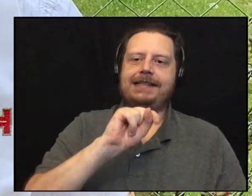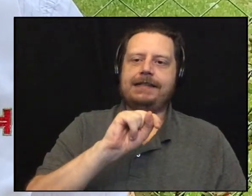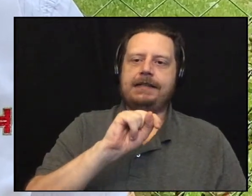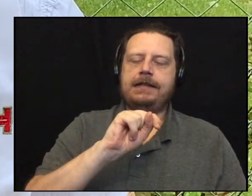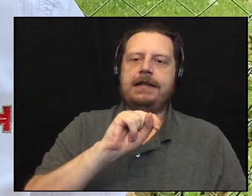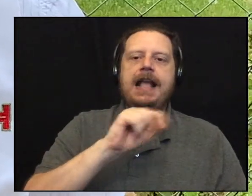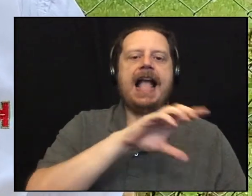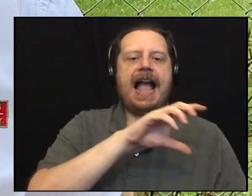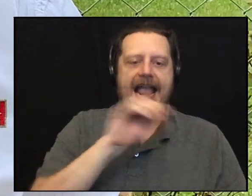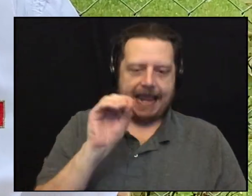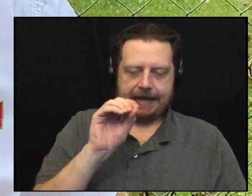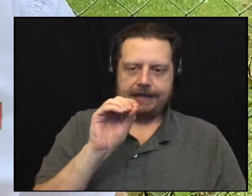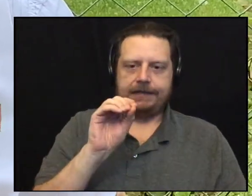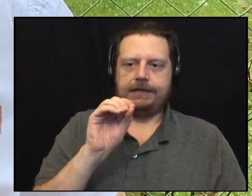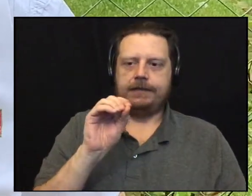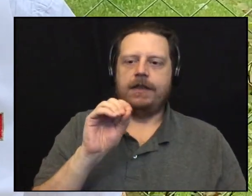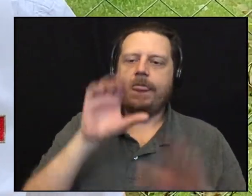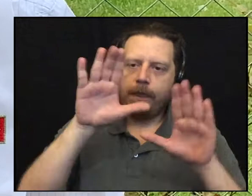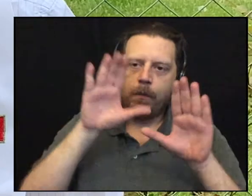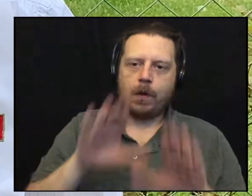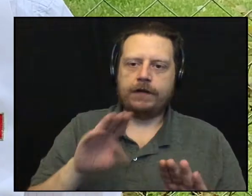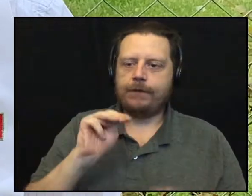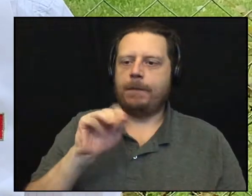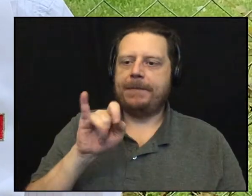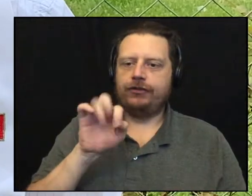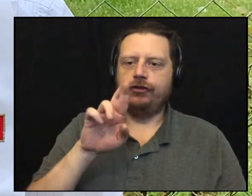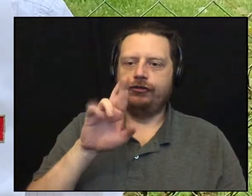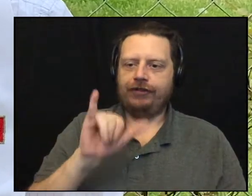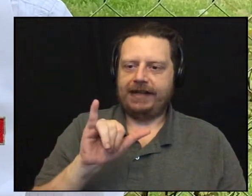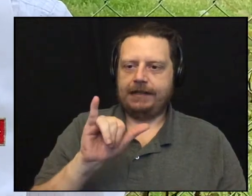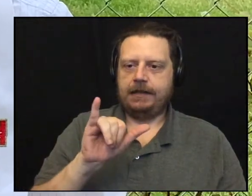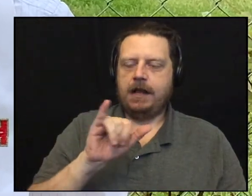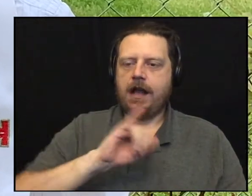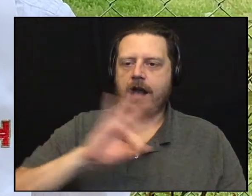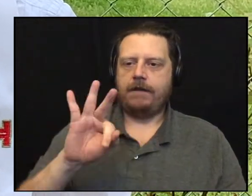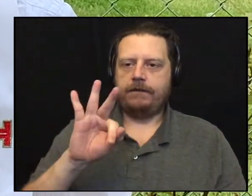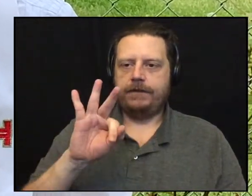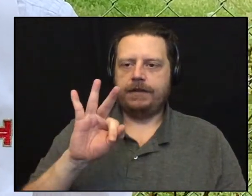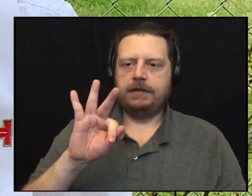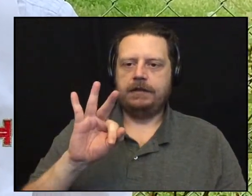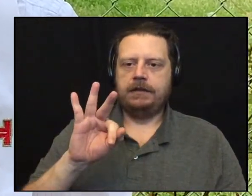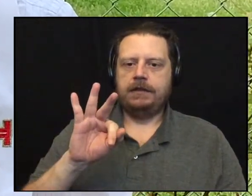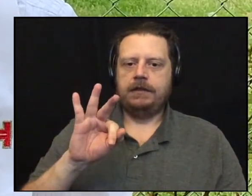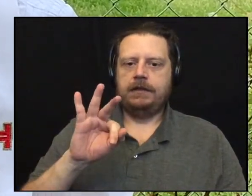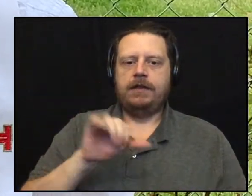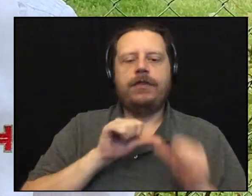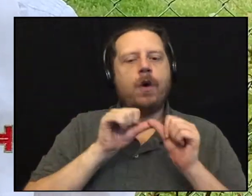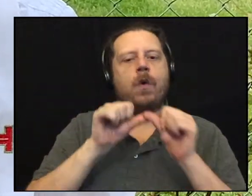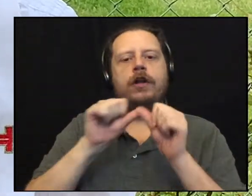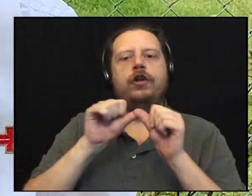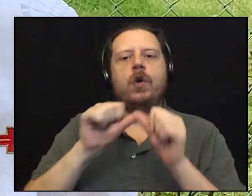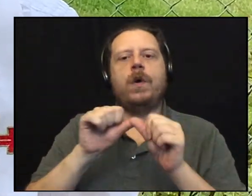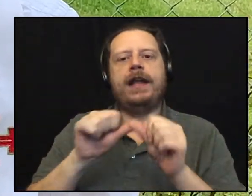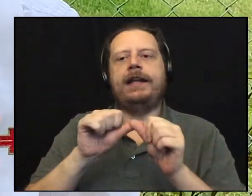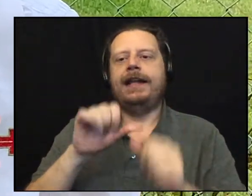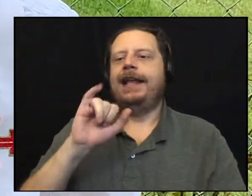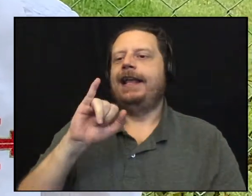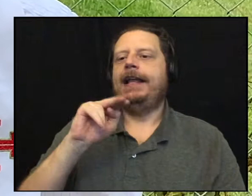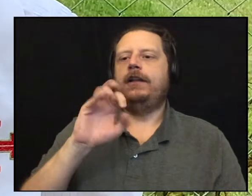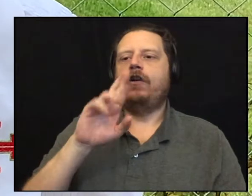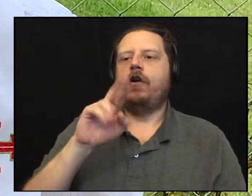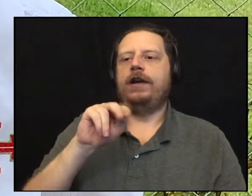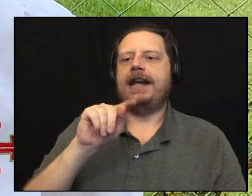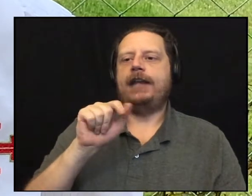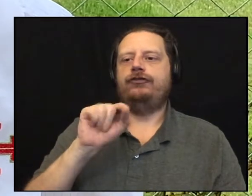the wonderful mystery of the ongoing incarnation,